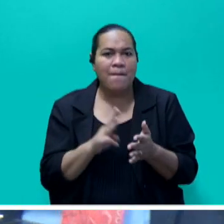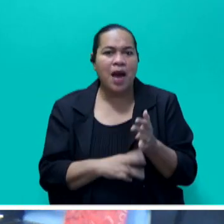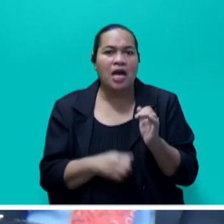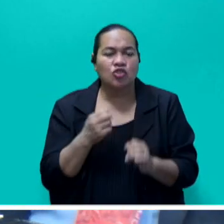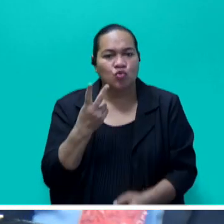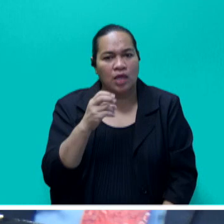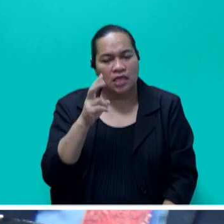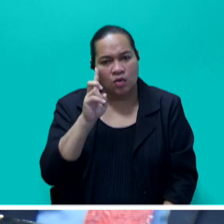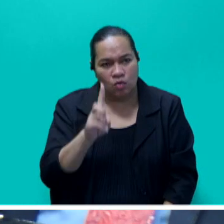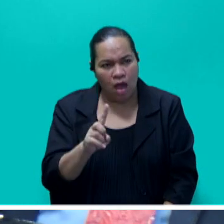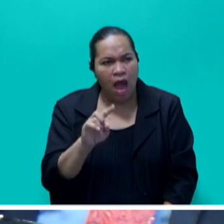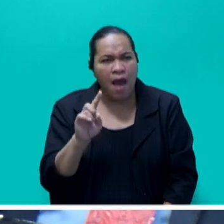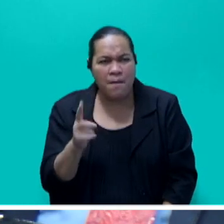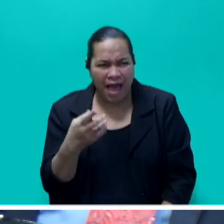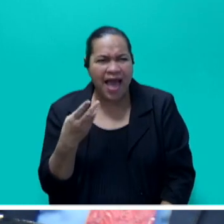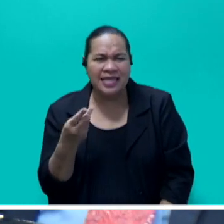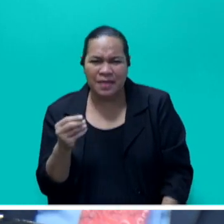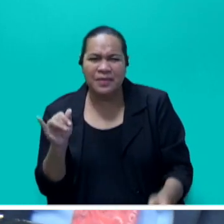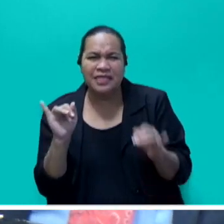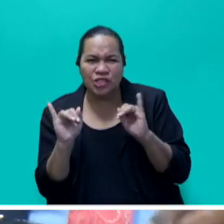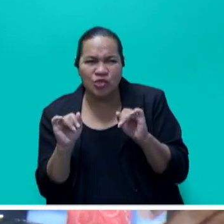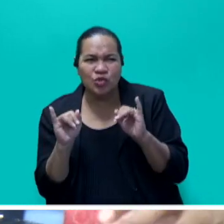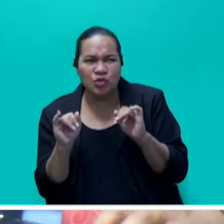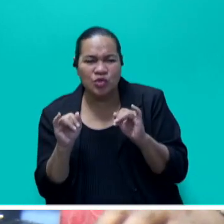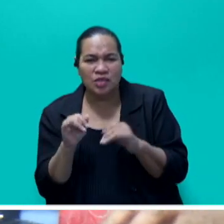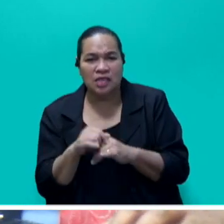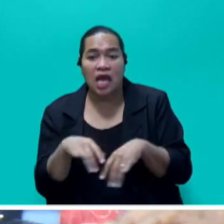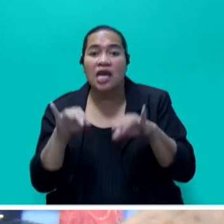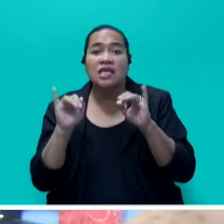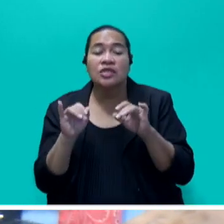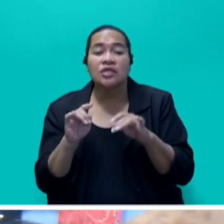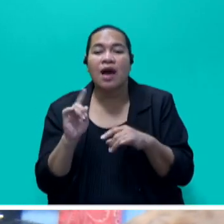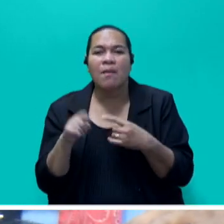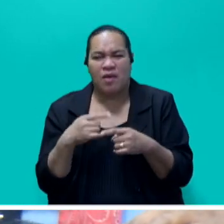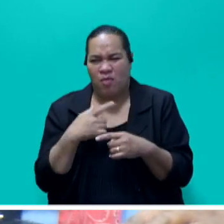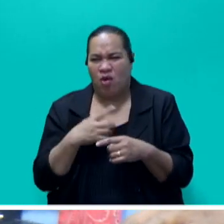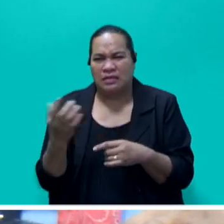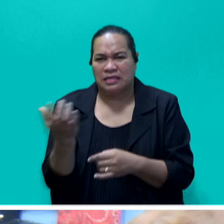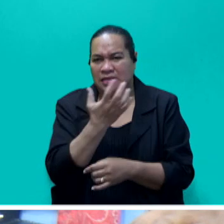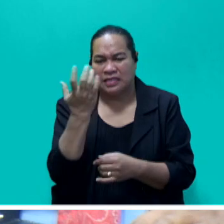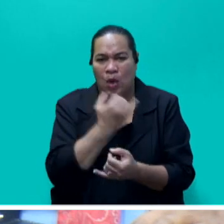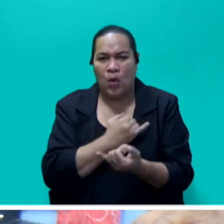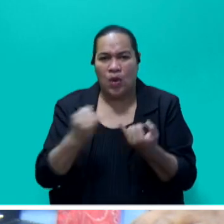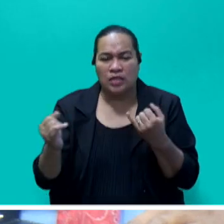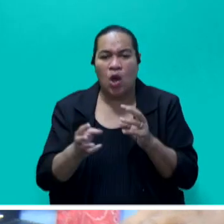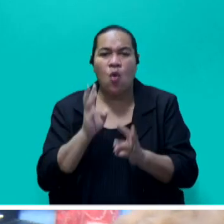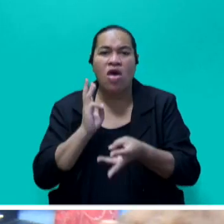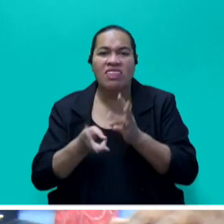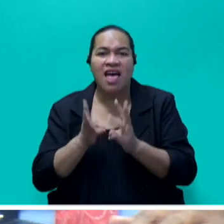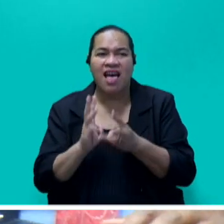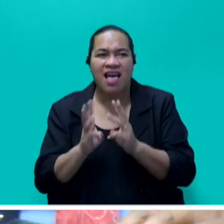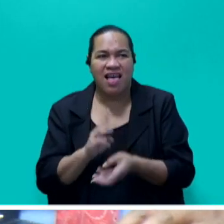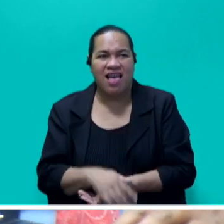2021. But there were some issues, and the issues were related to adverse weather condition, which caused